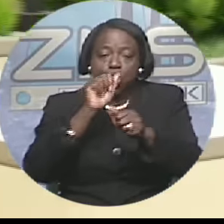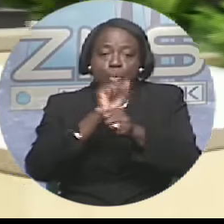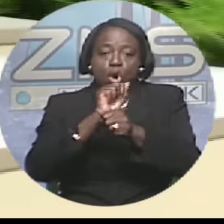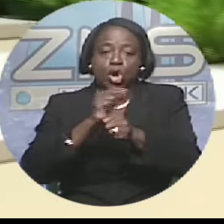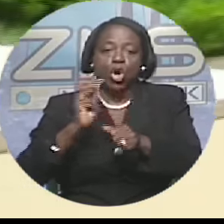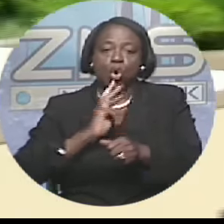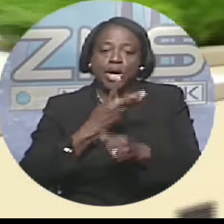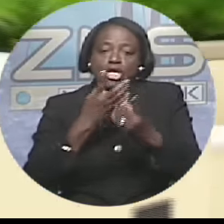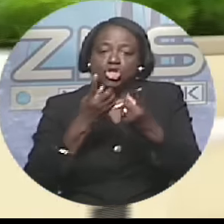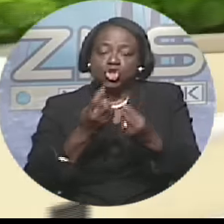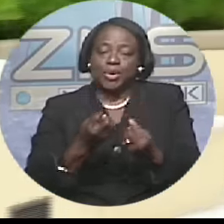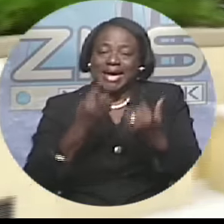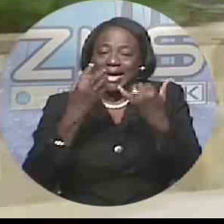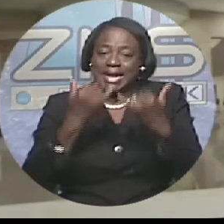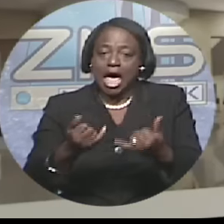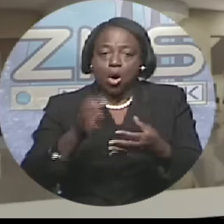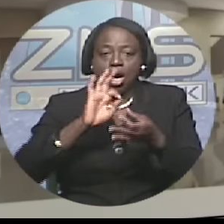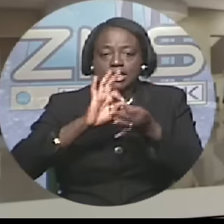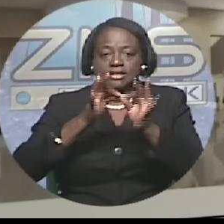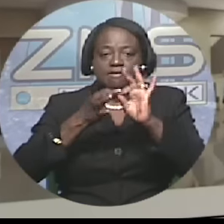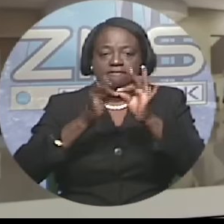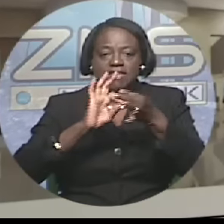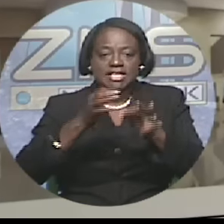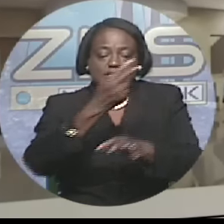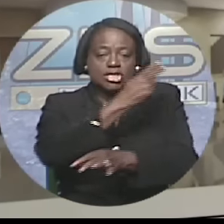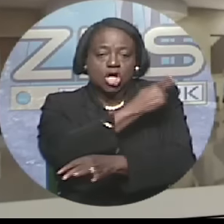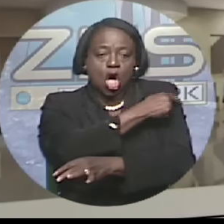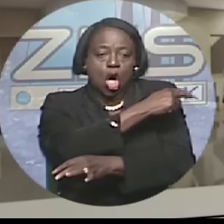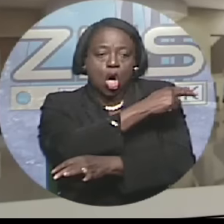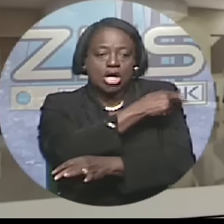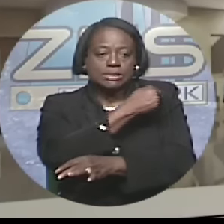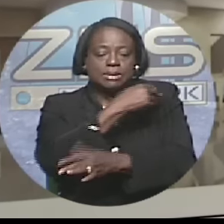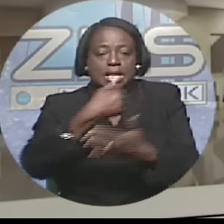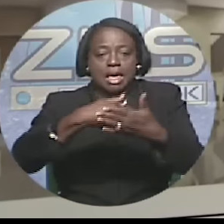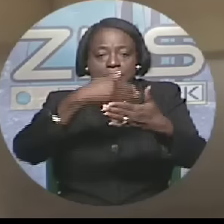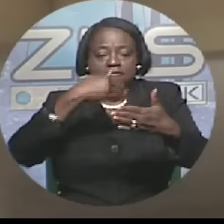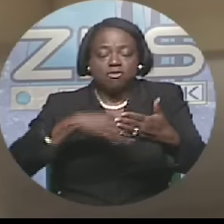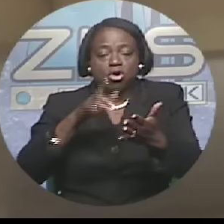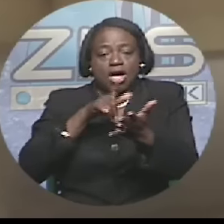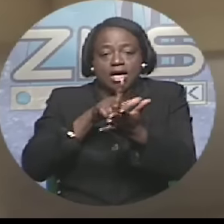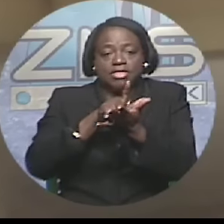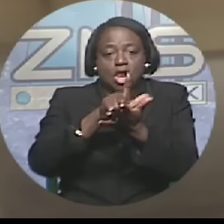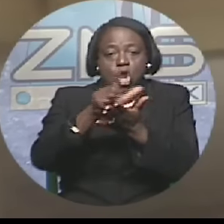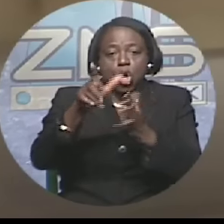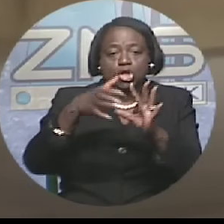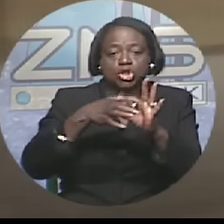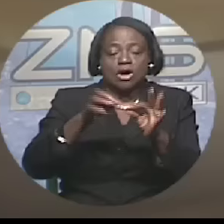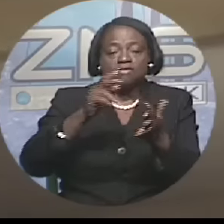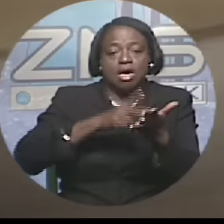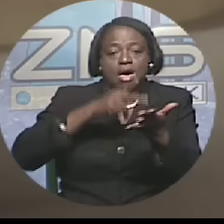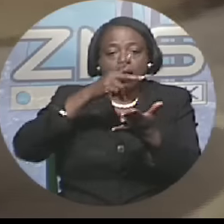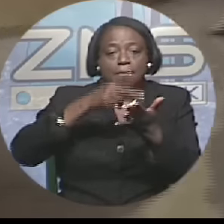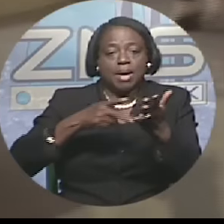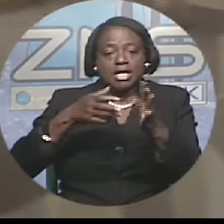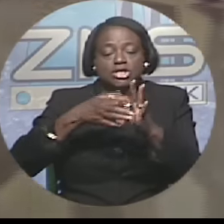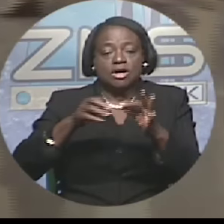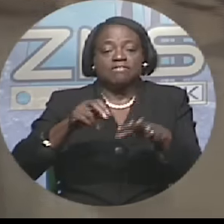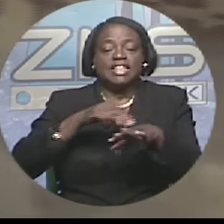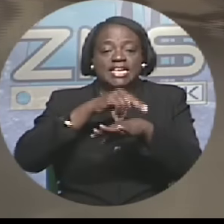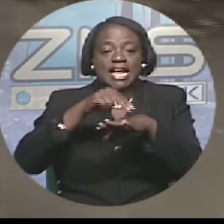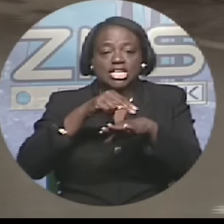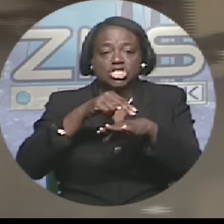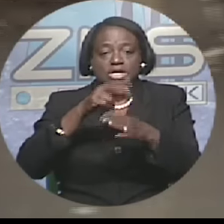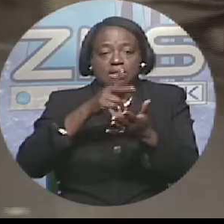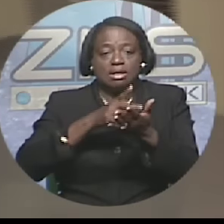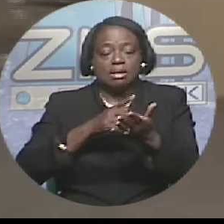Hospital pending the launch of other parts of the national plan where we put new facilities